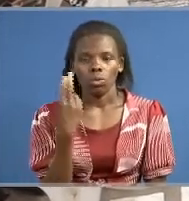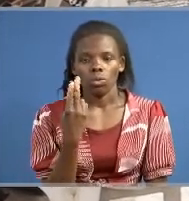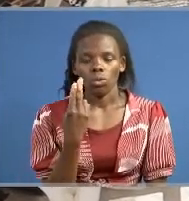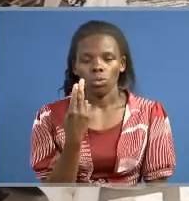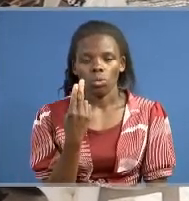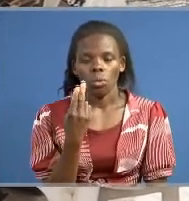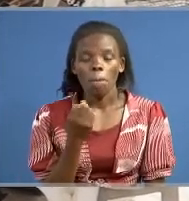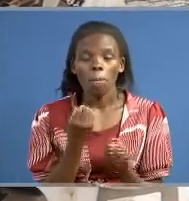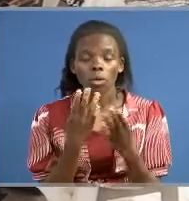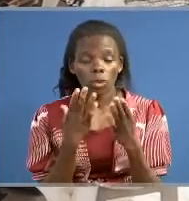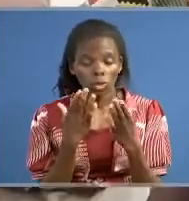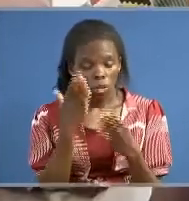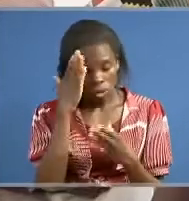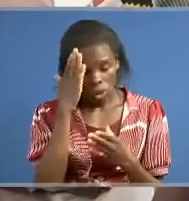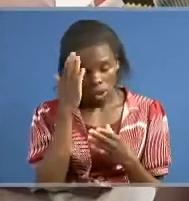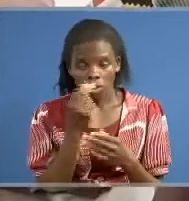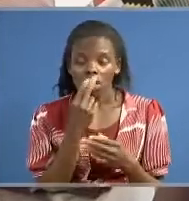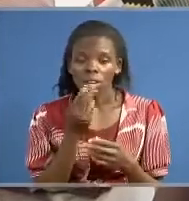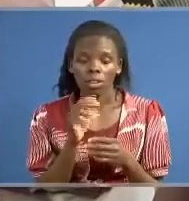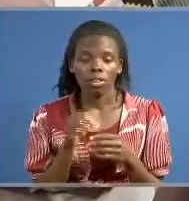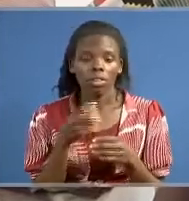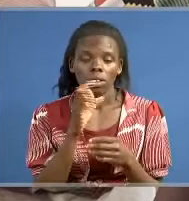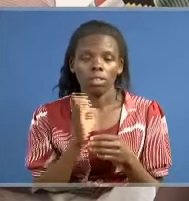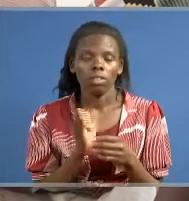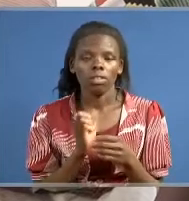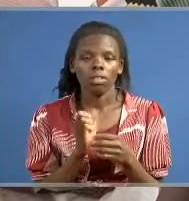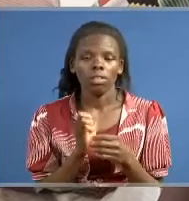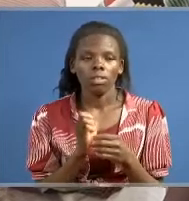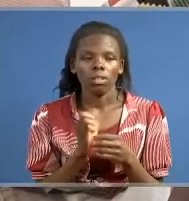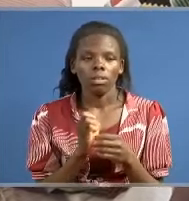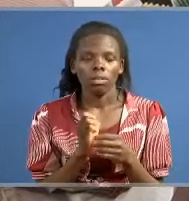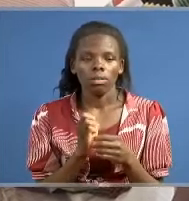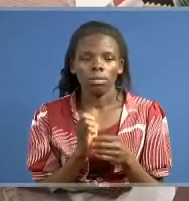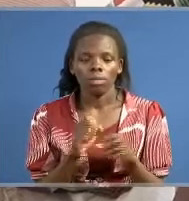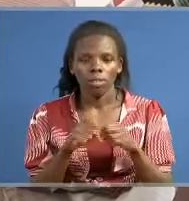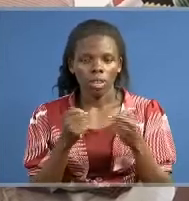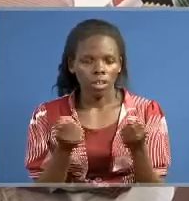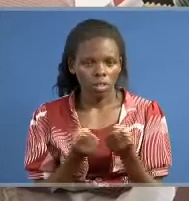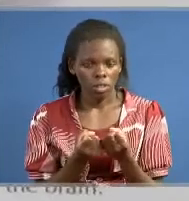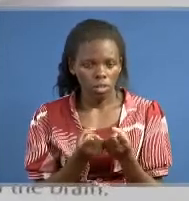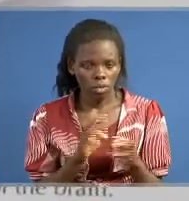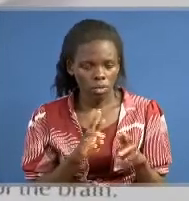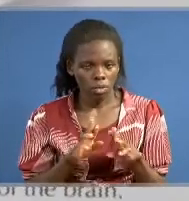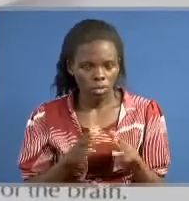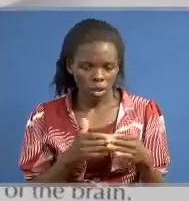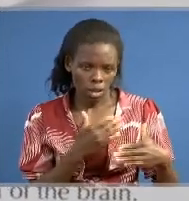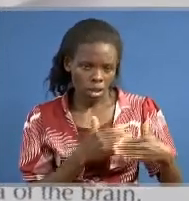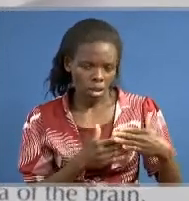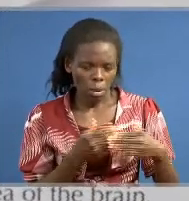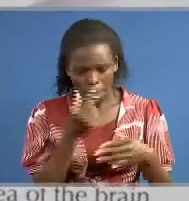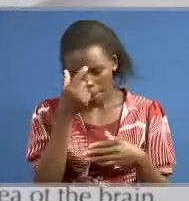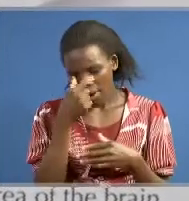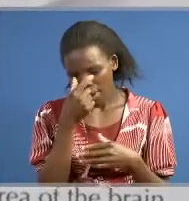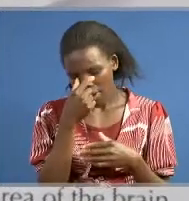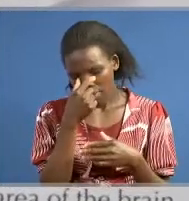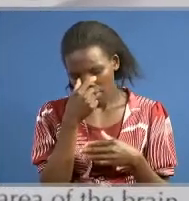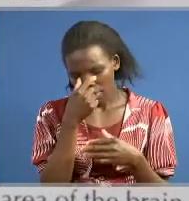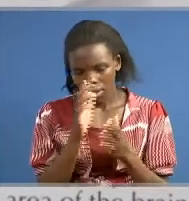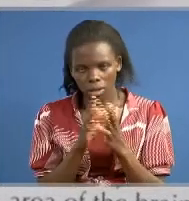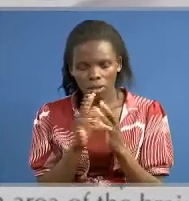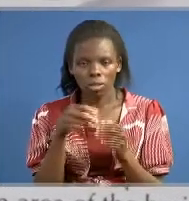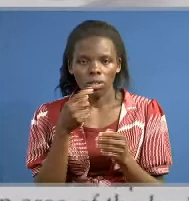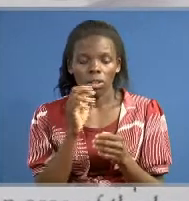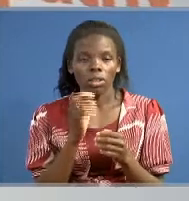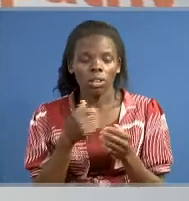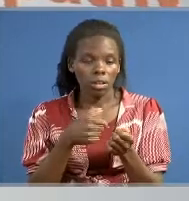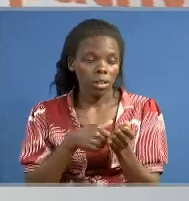diabetes, most common of the sugar disease, is characterized by telltale signs of knee amputations of blindness, a fact alluded to